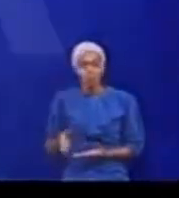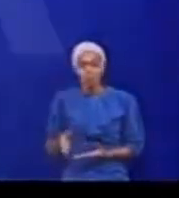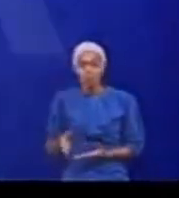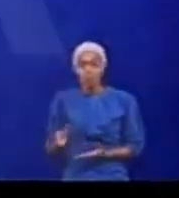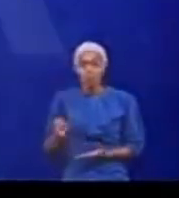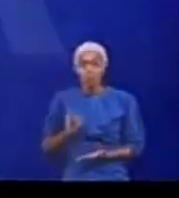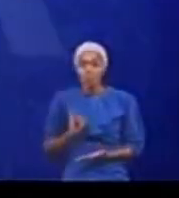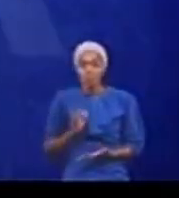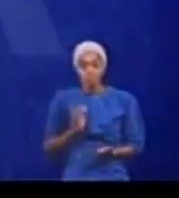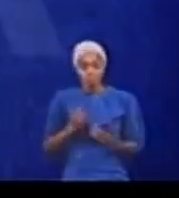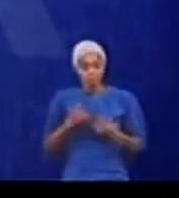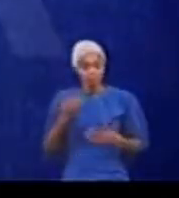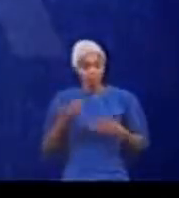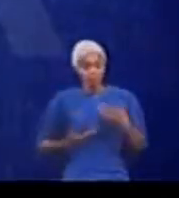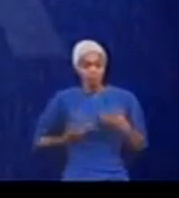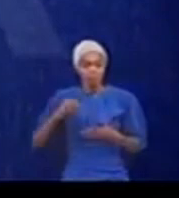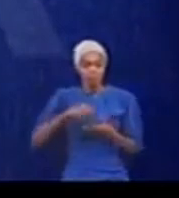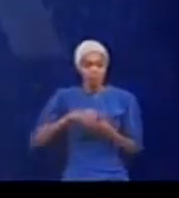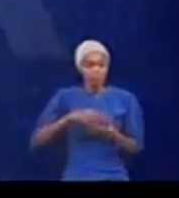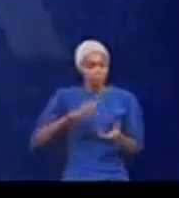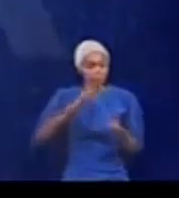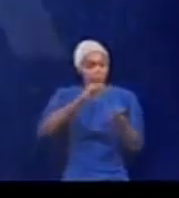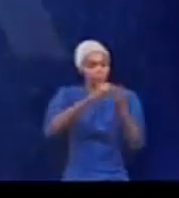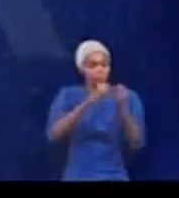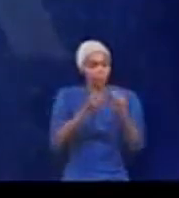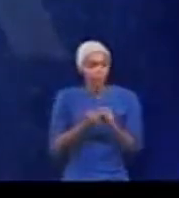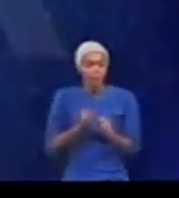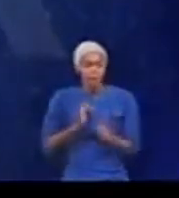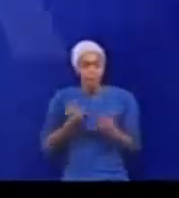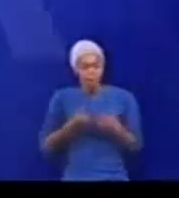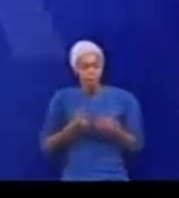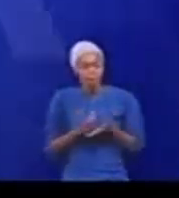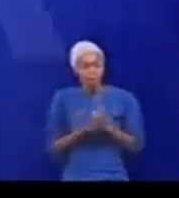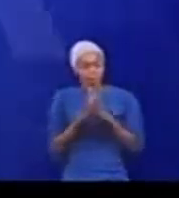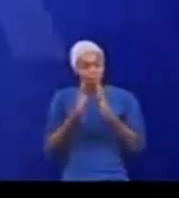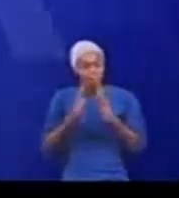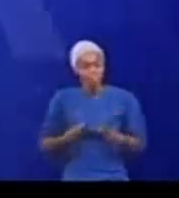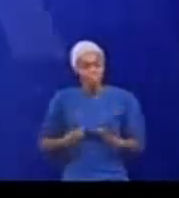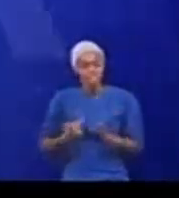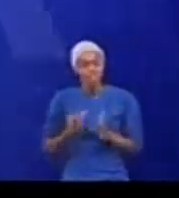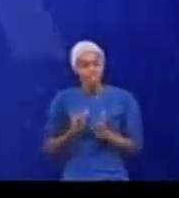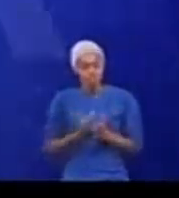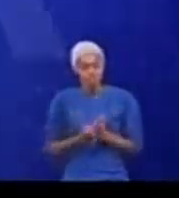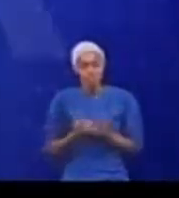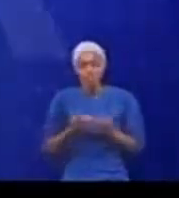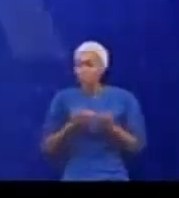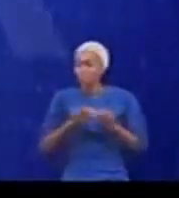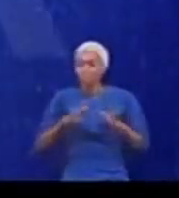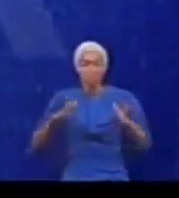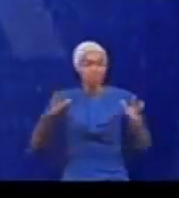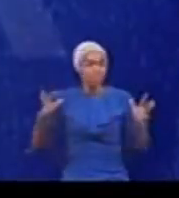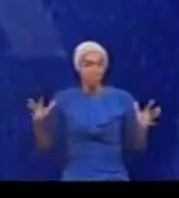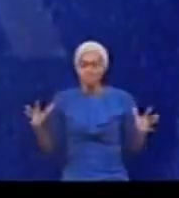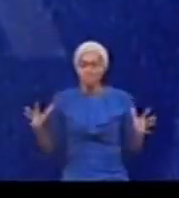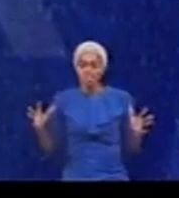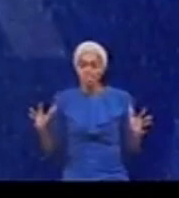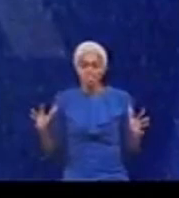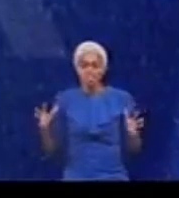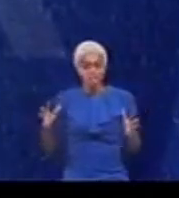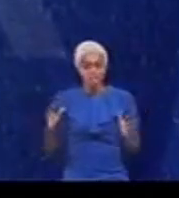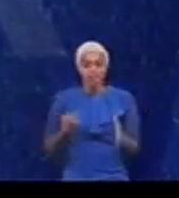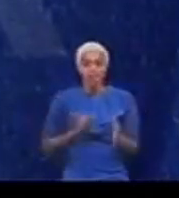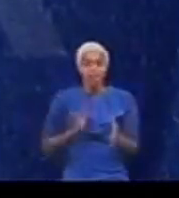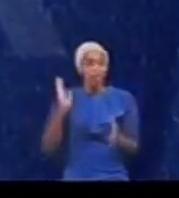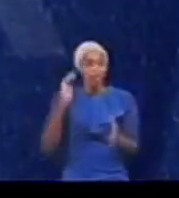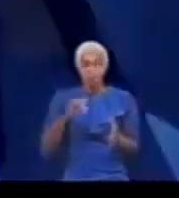fail. I've still got joy in chaos. I've got peace that